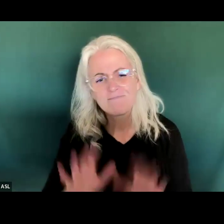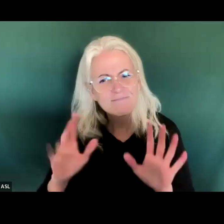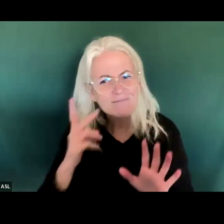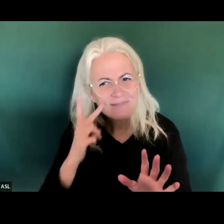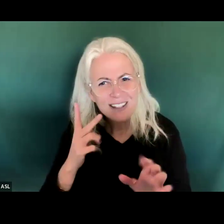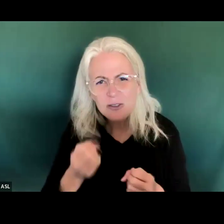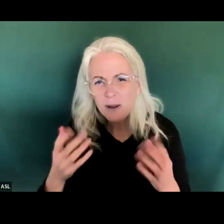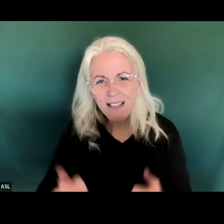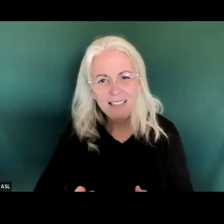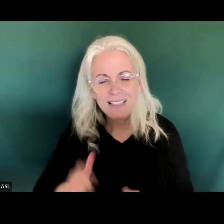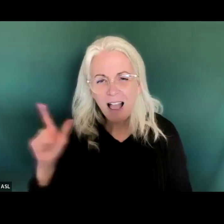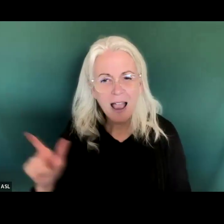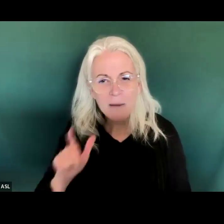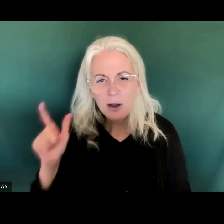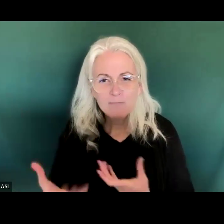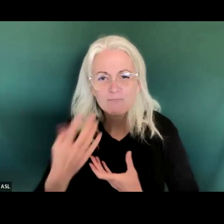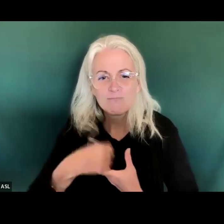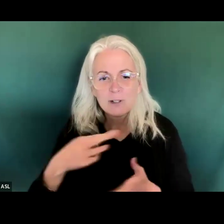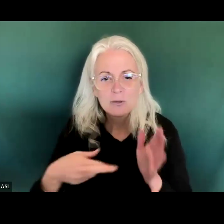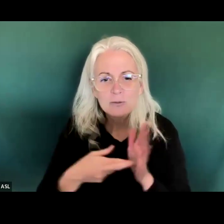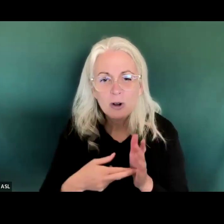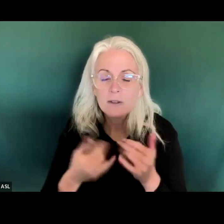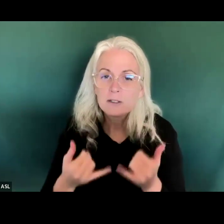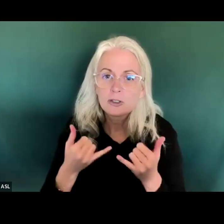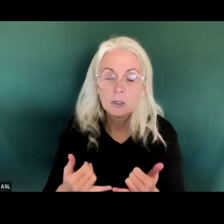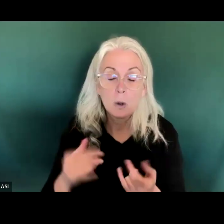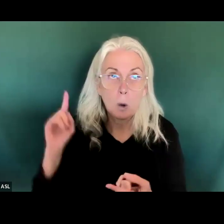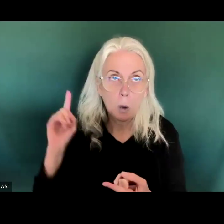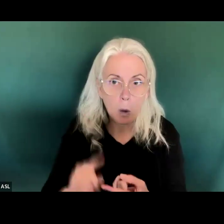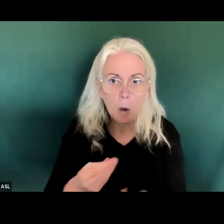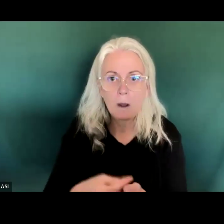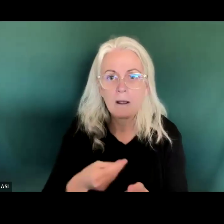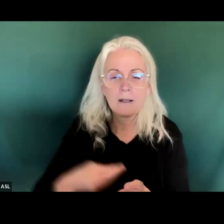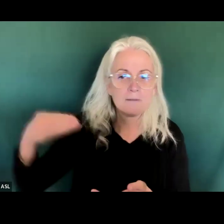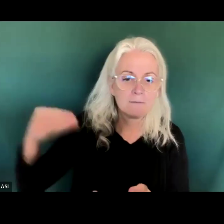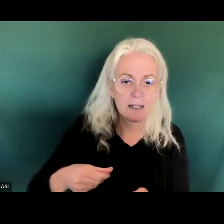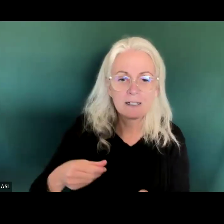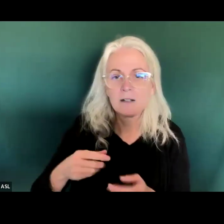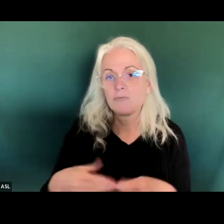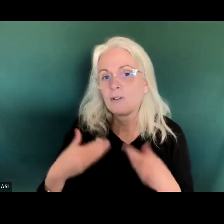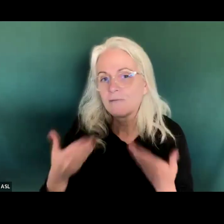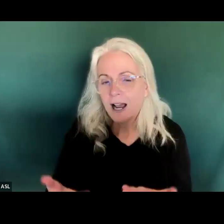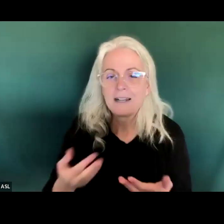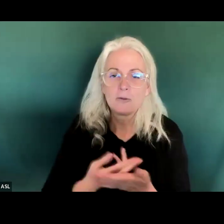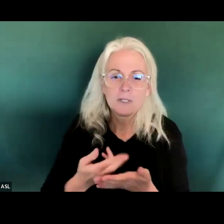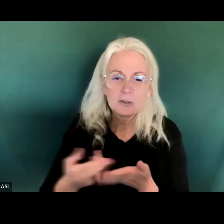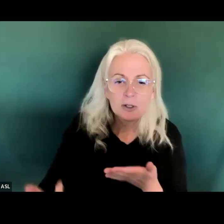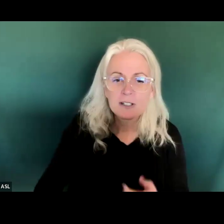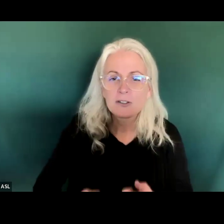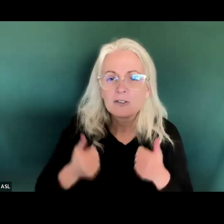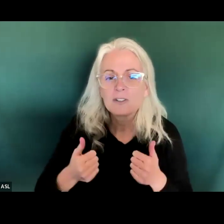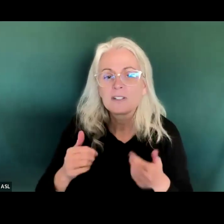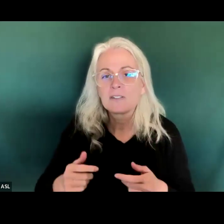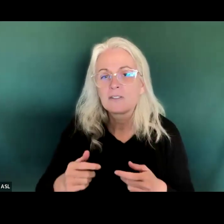many libraries playing a critical role in this current funding climate, providing digital equity resources and services to residents in